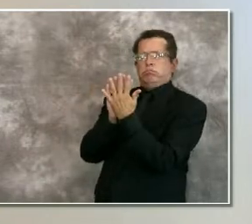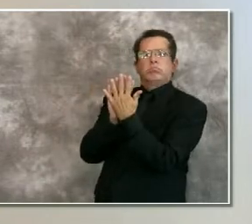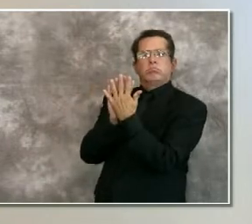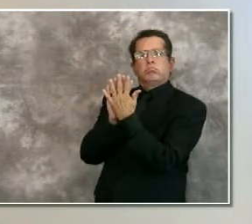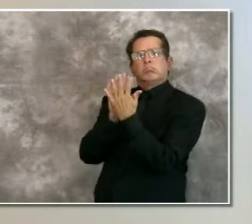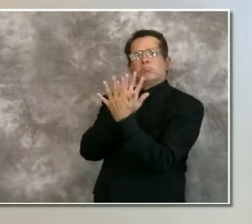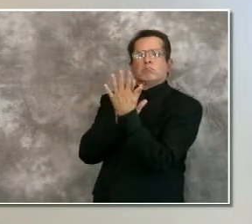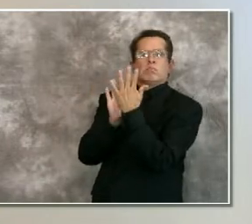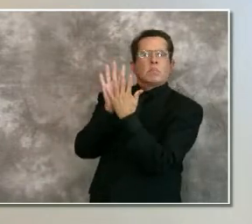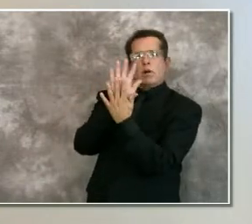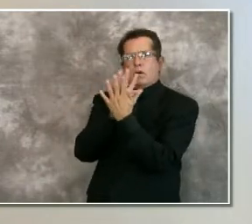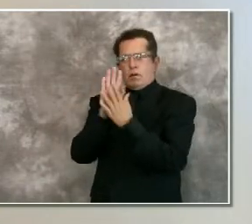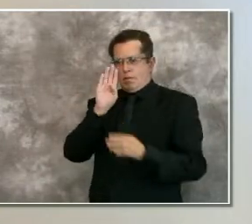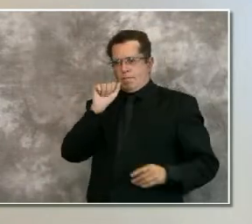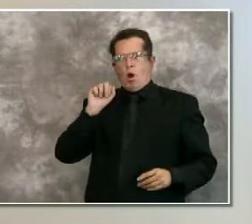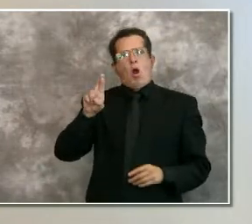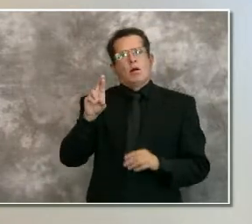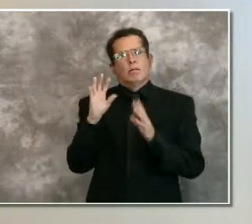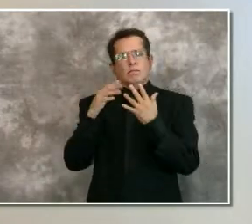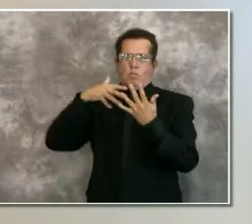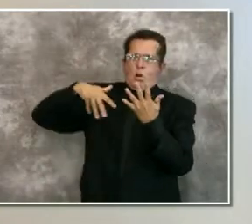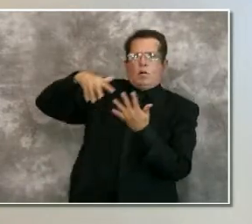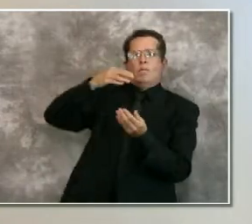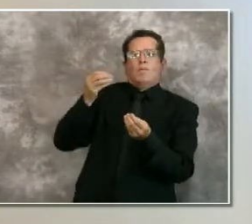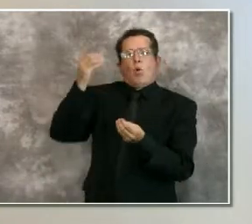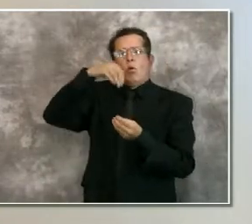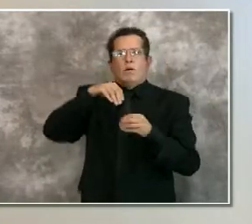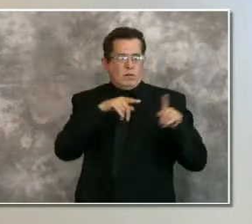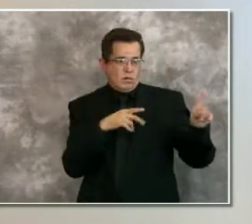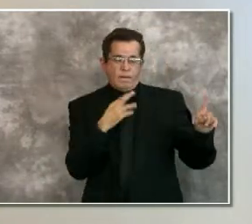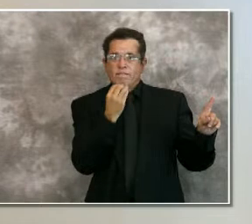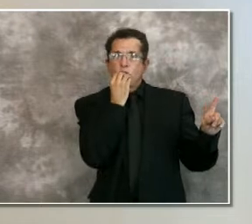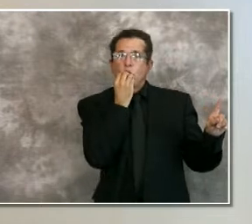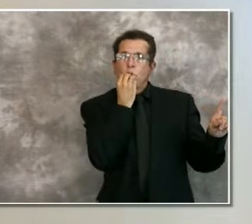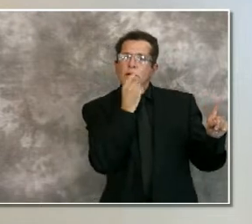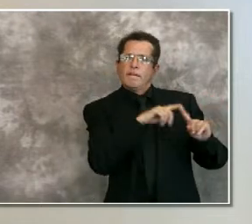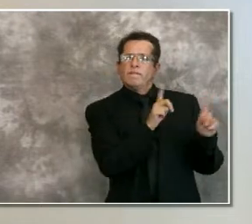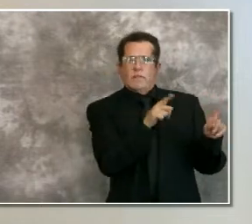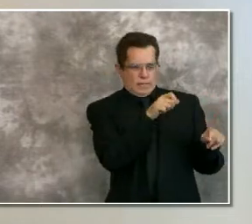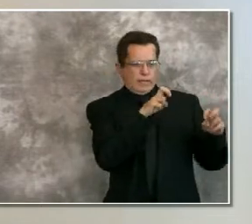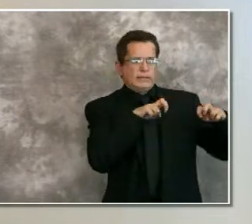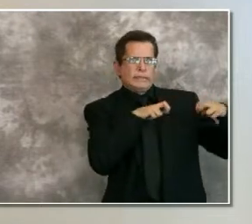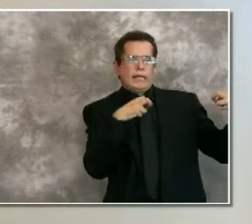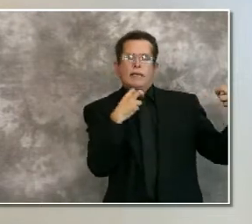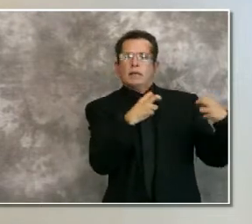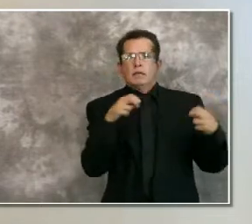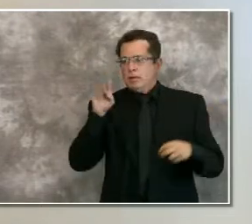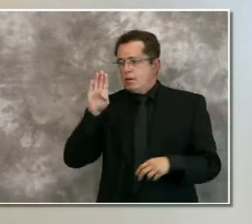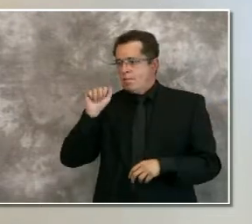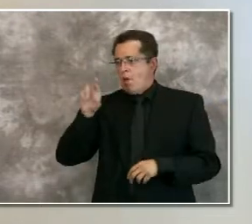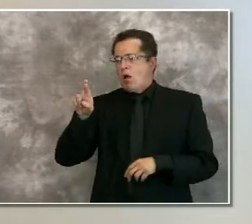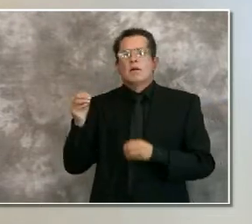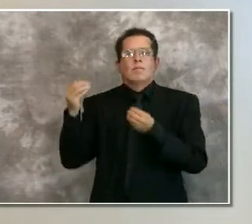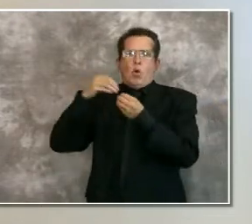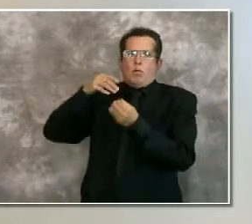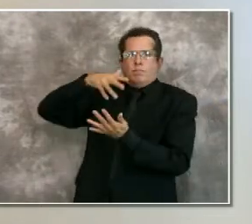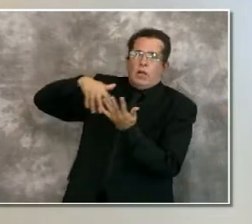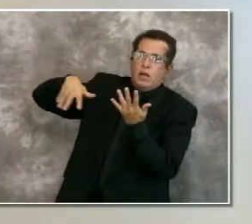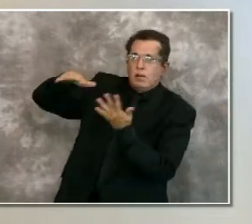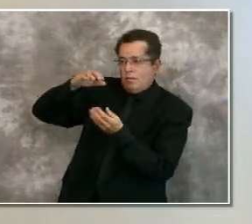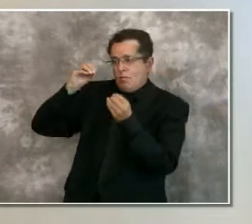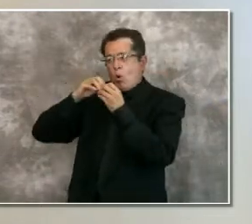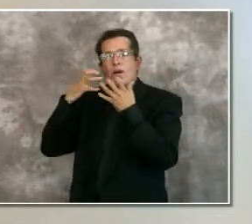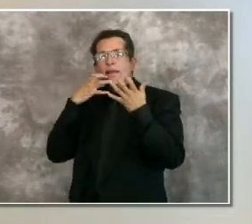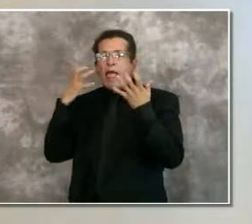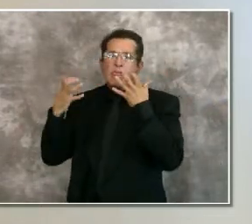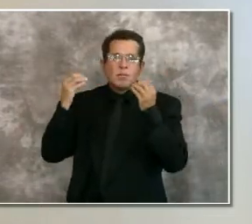bar than other establishments like a restaurant for eating. Loud bars and loud settings require loud conversations and yelling,